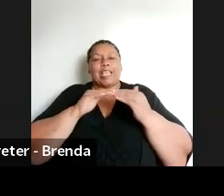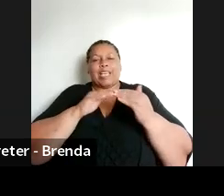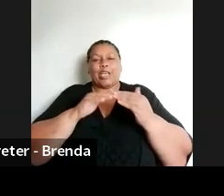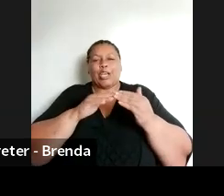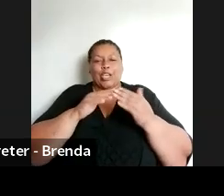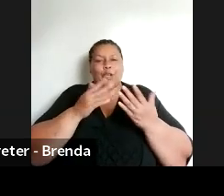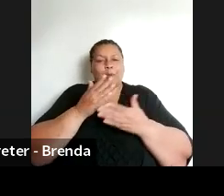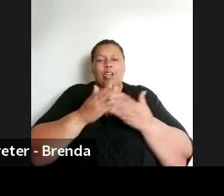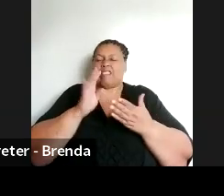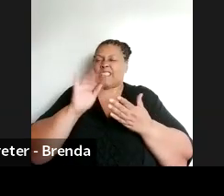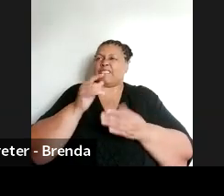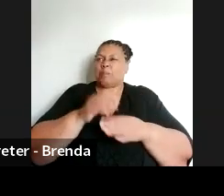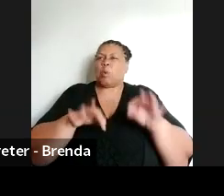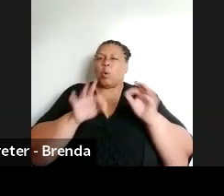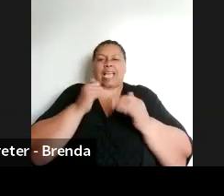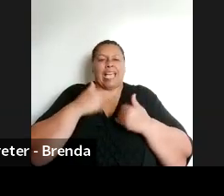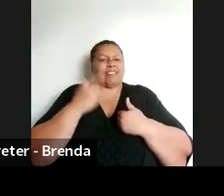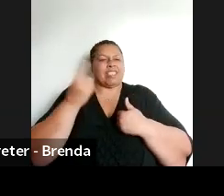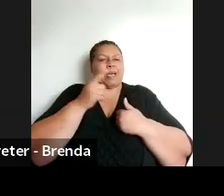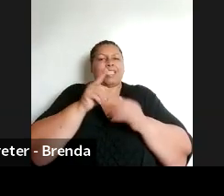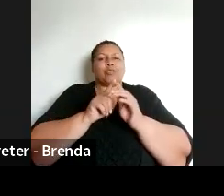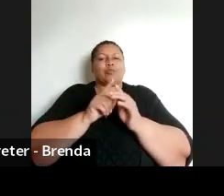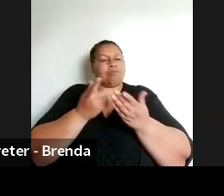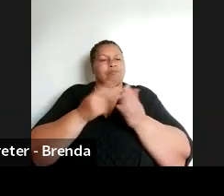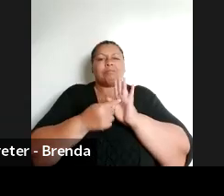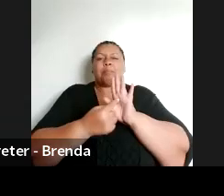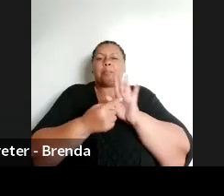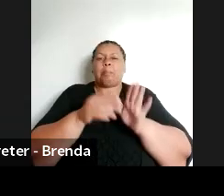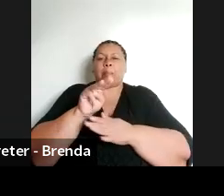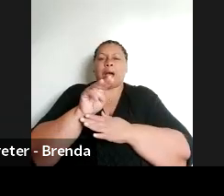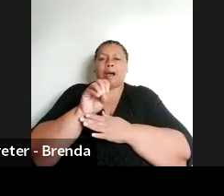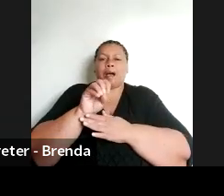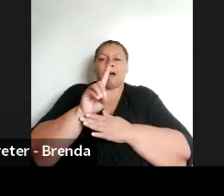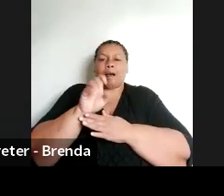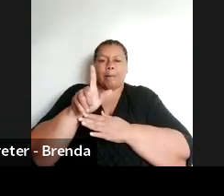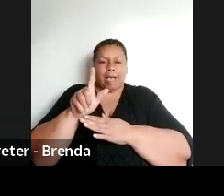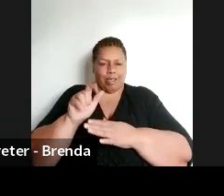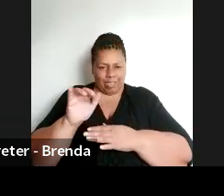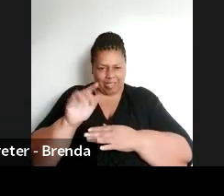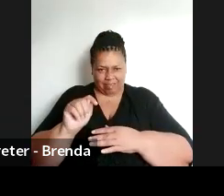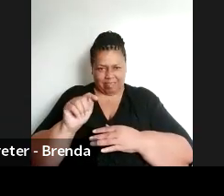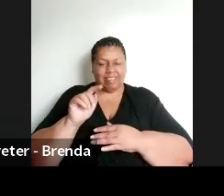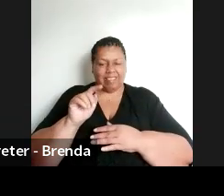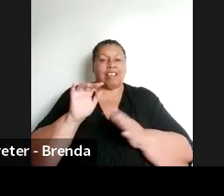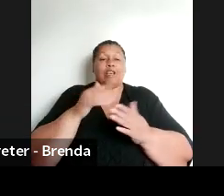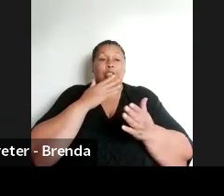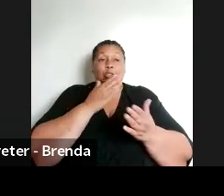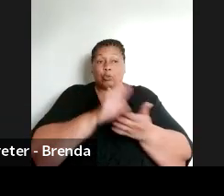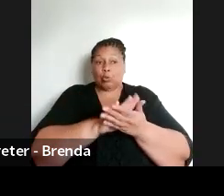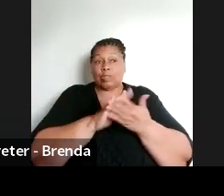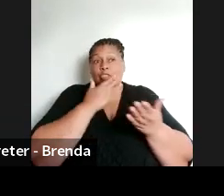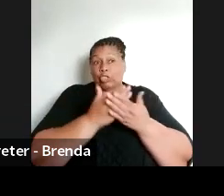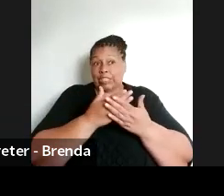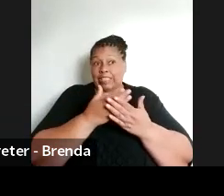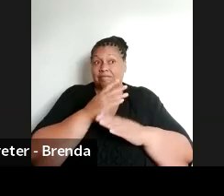having someone there to model it. I guess that comes back to the whole point. So school is good setting to get to the youth.